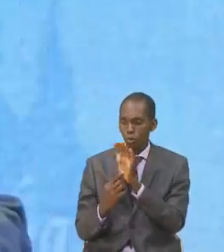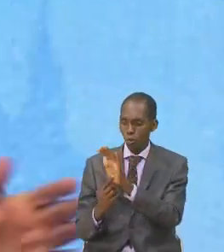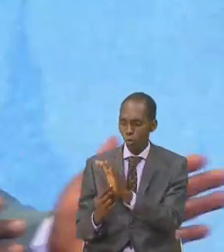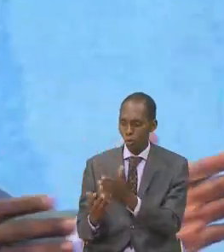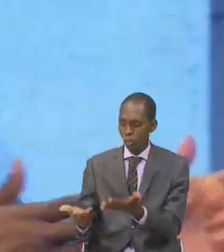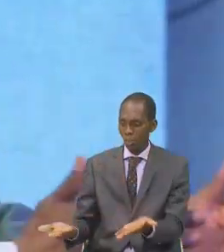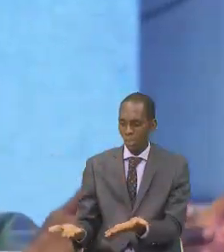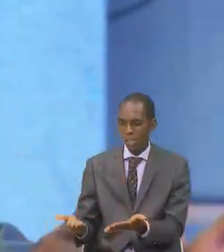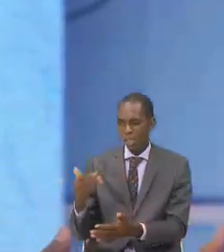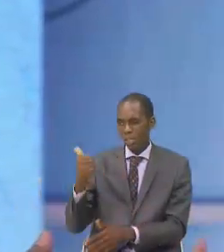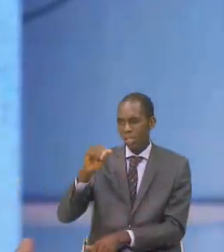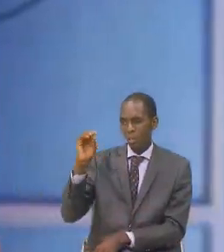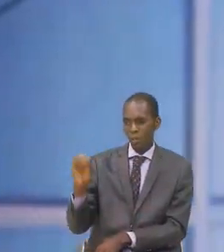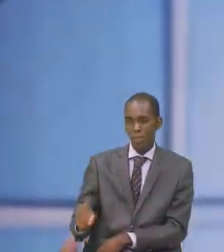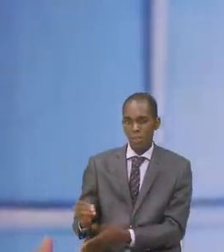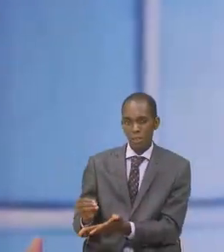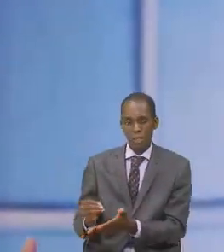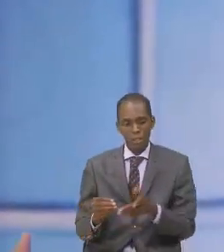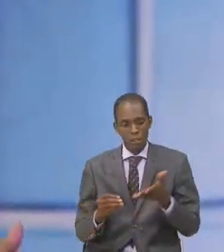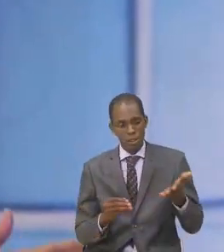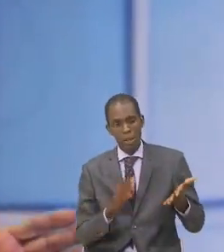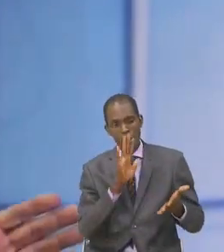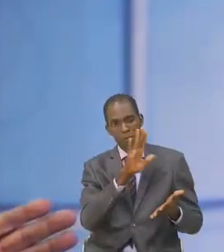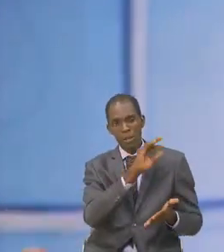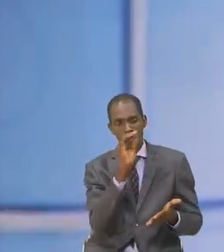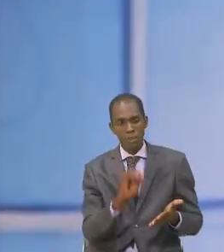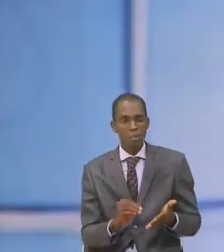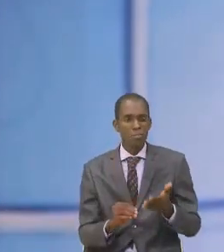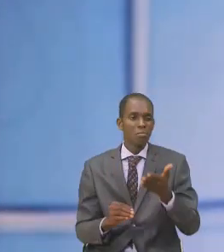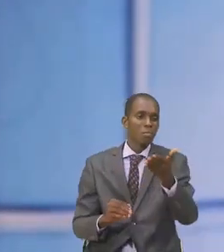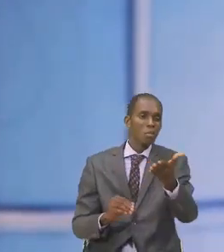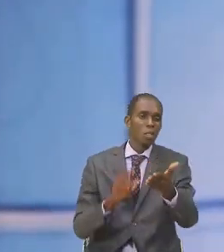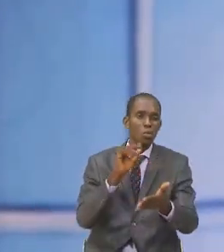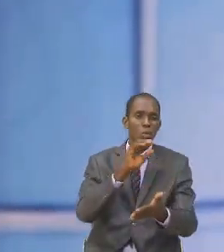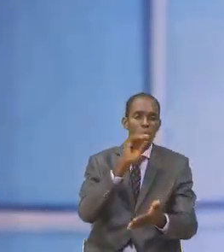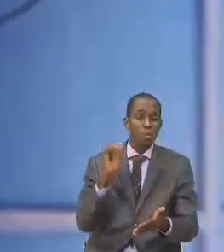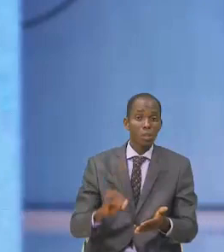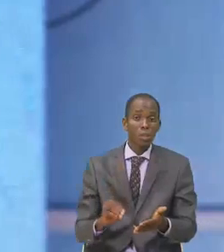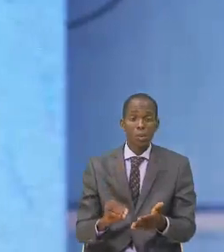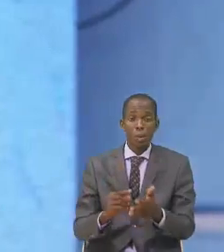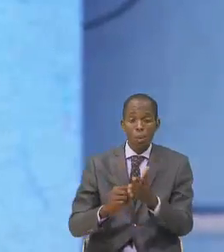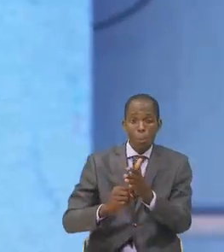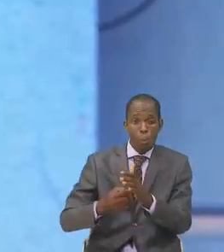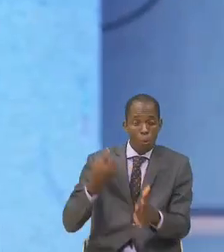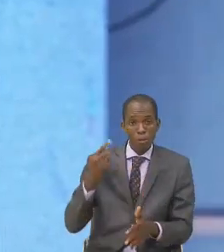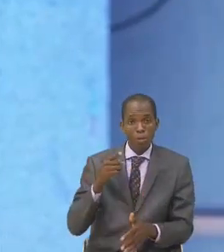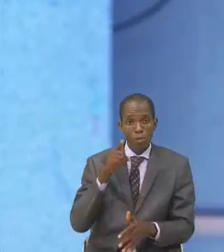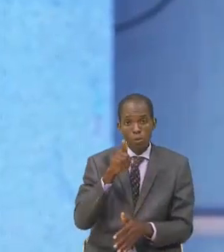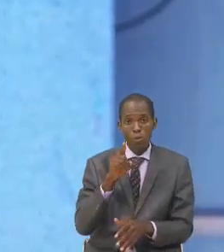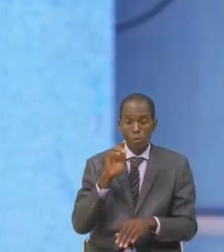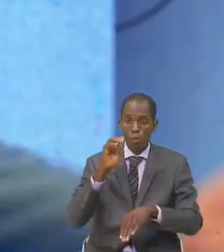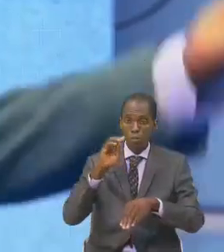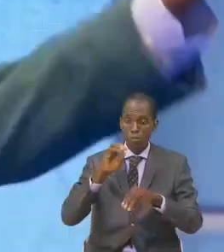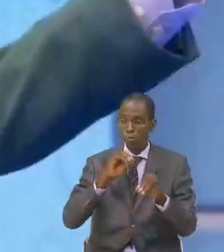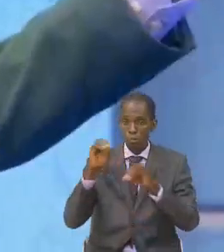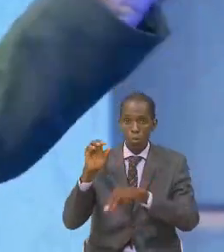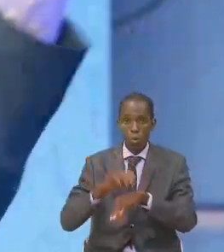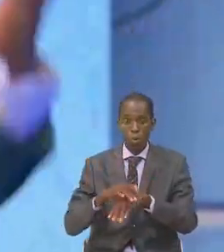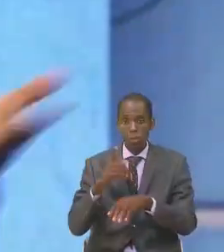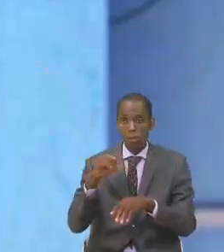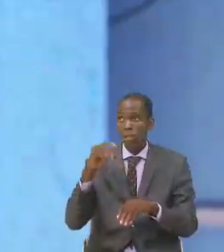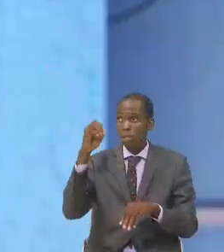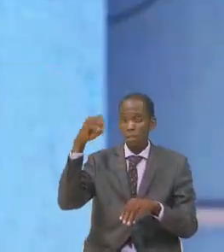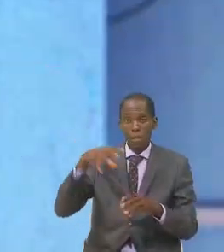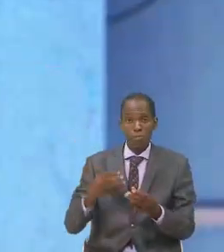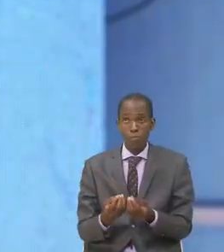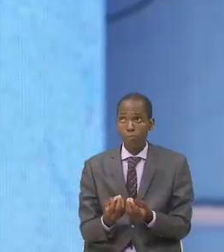does not shine in this corner 10%, then another 5%, then another 20%. The